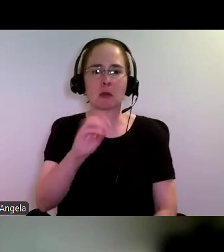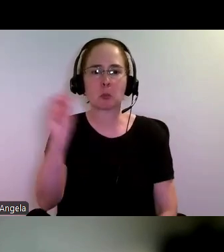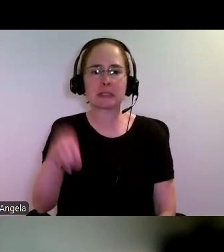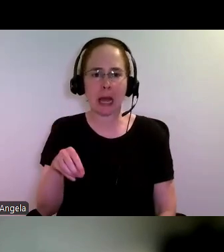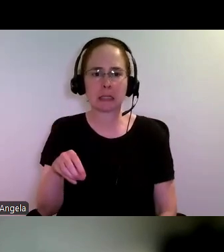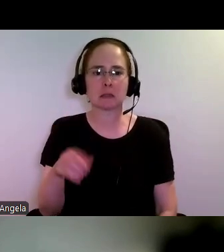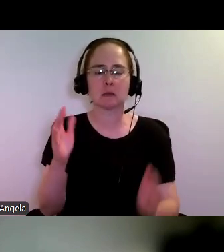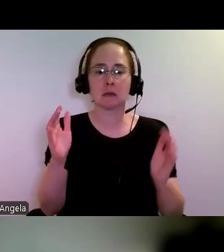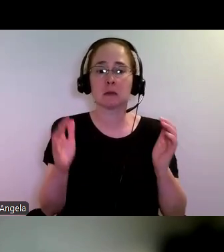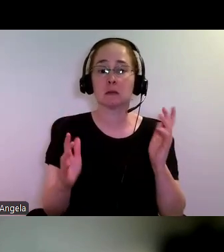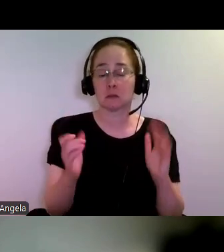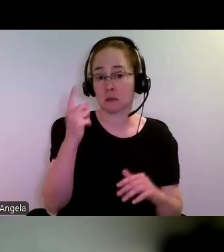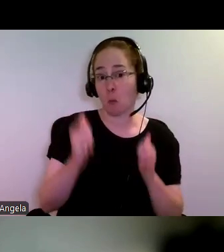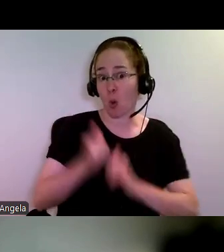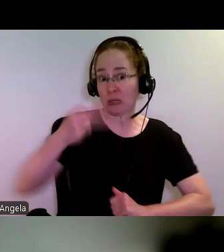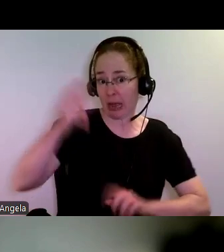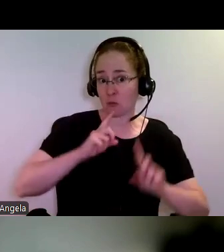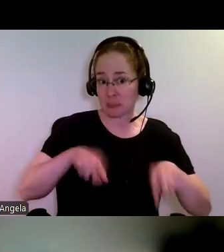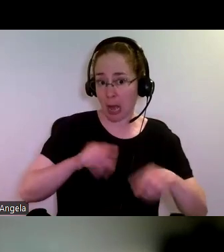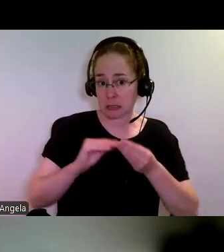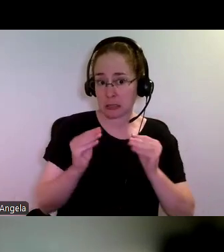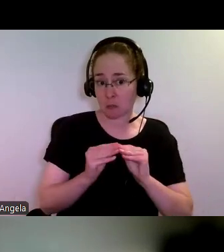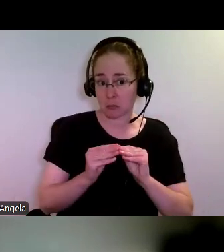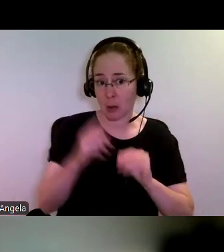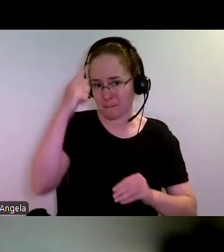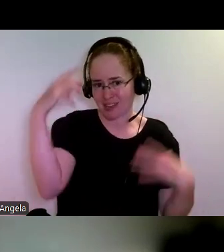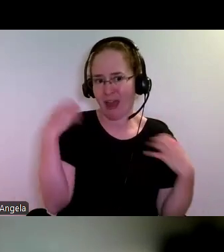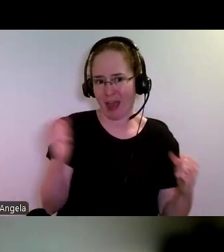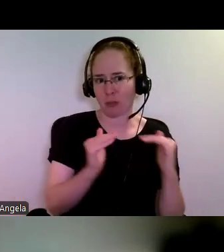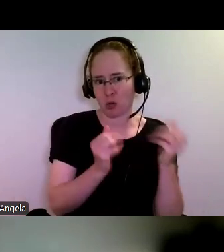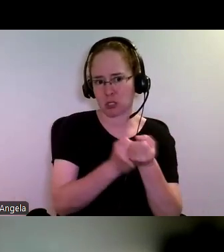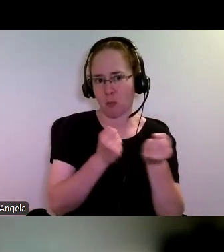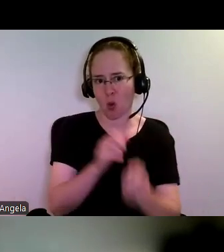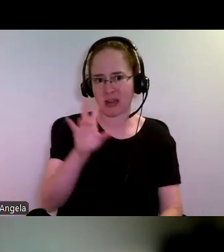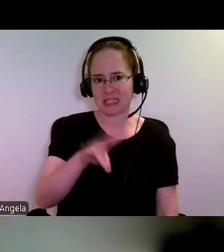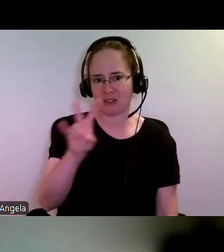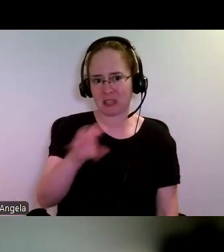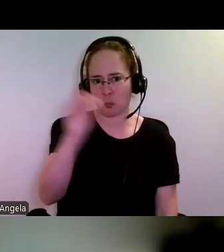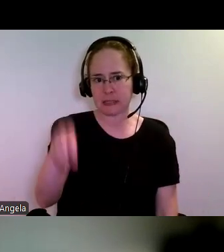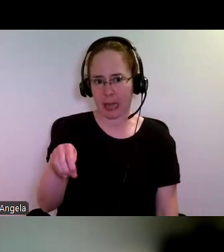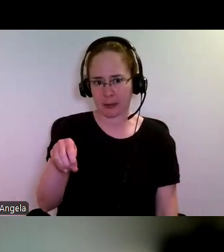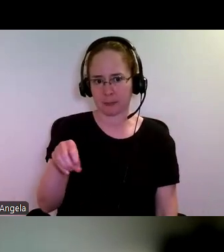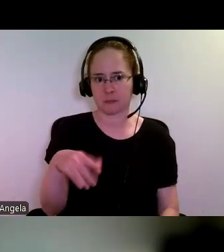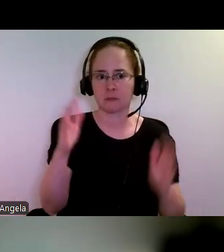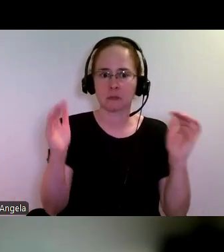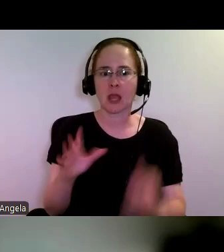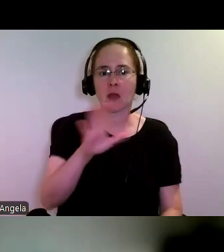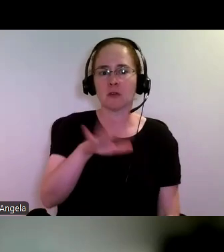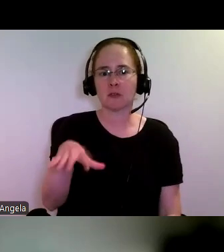and the highest responses came from folks providing mental health peer support at 77%, and then